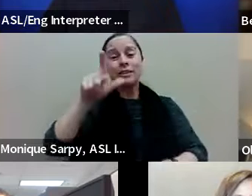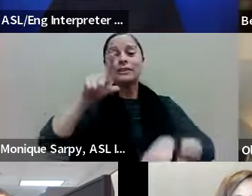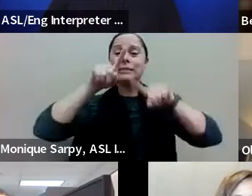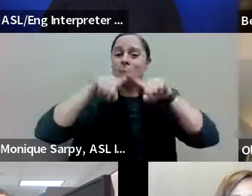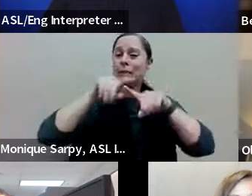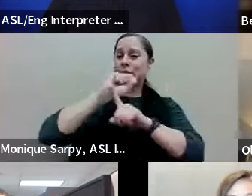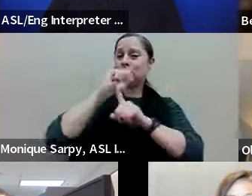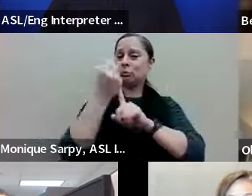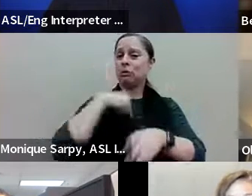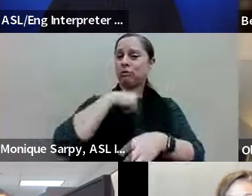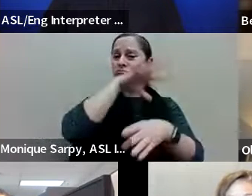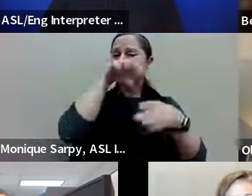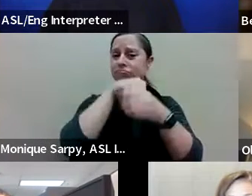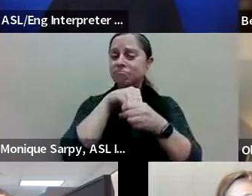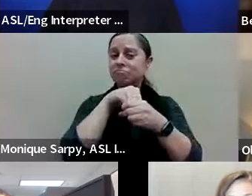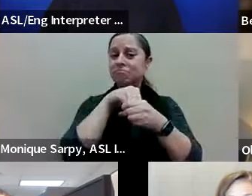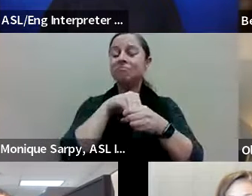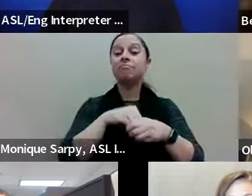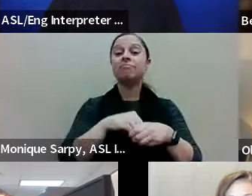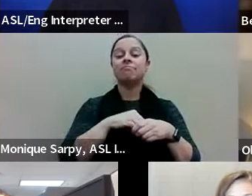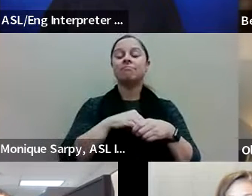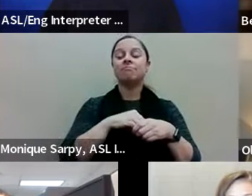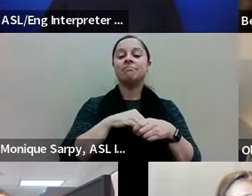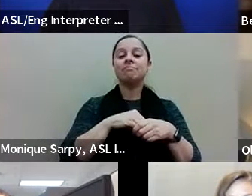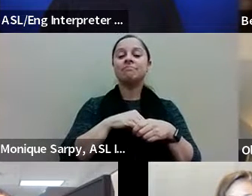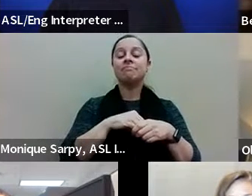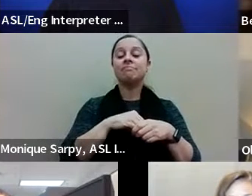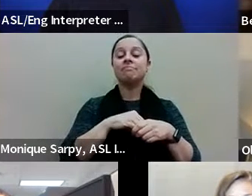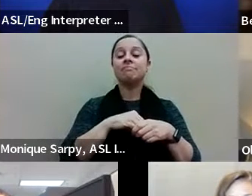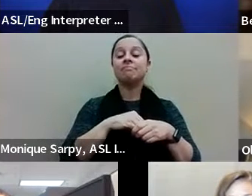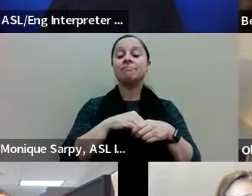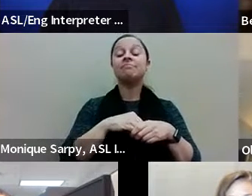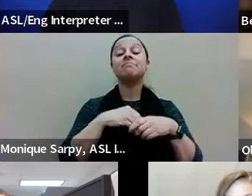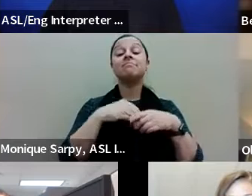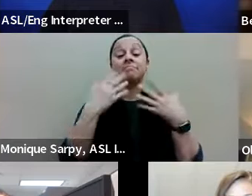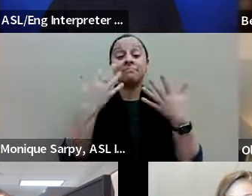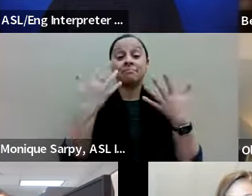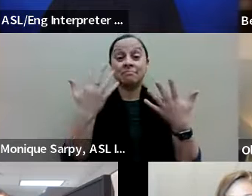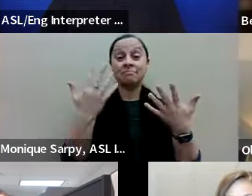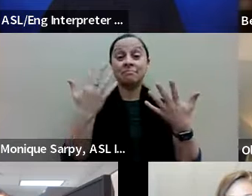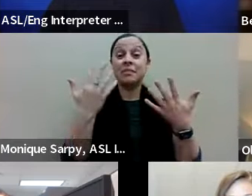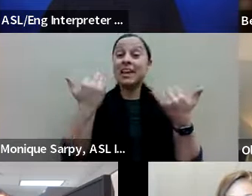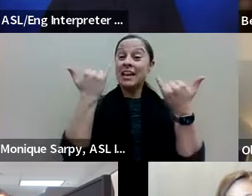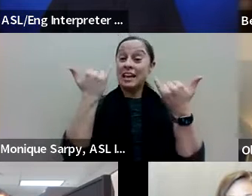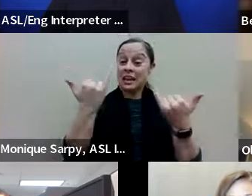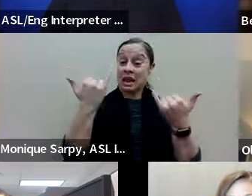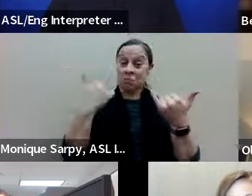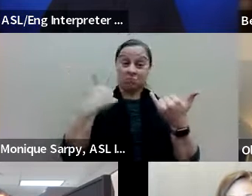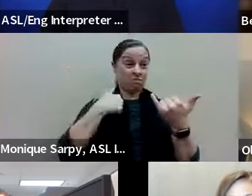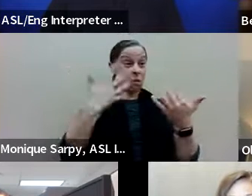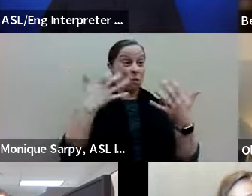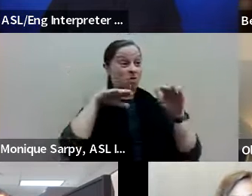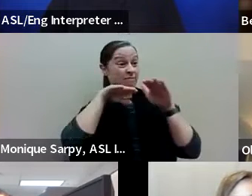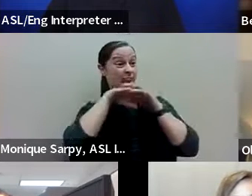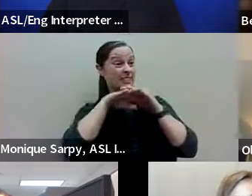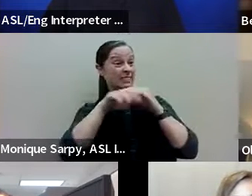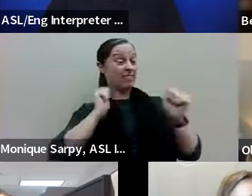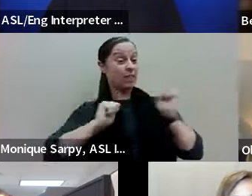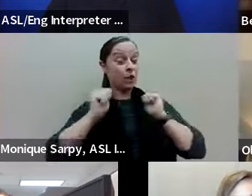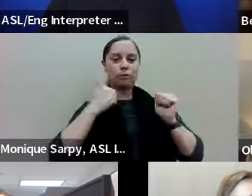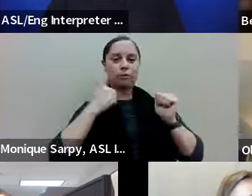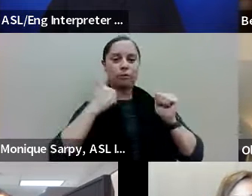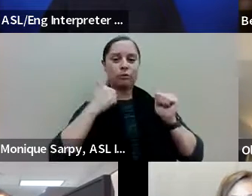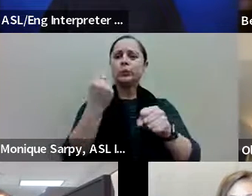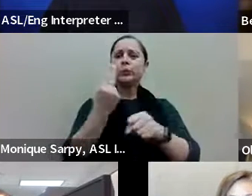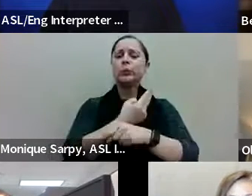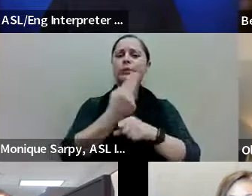in. So when it comes to, what I do when I want to access theater, I really do use a variety